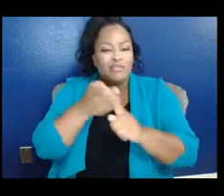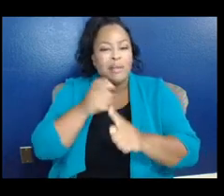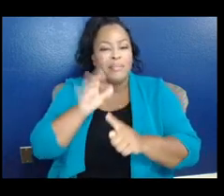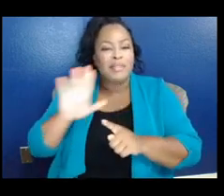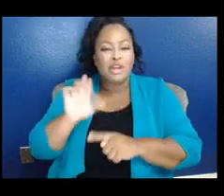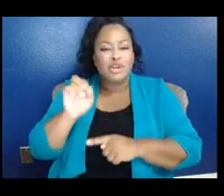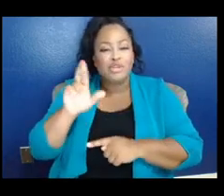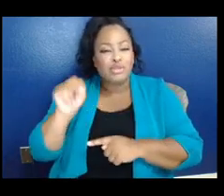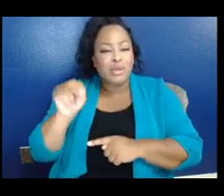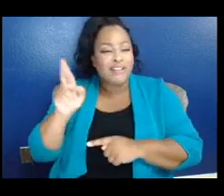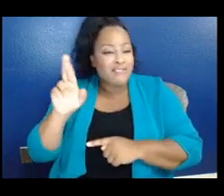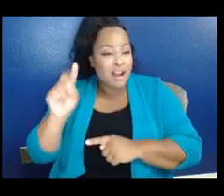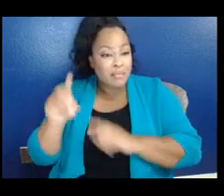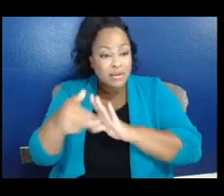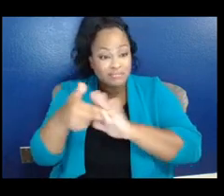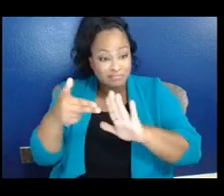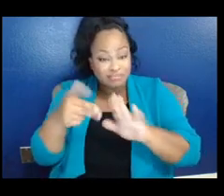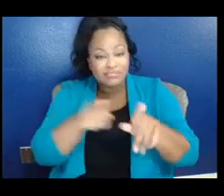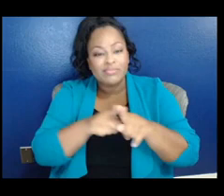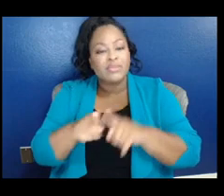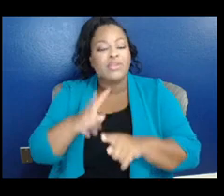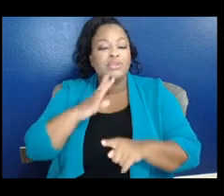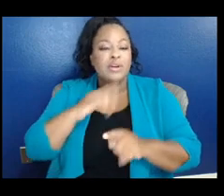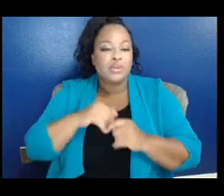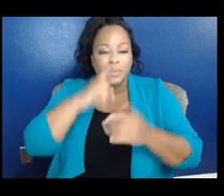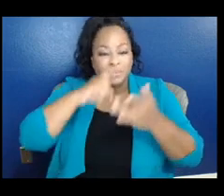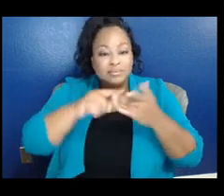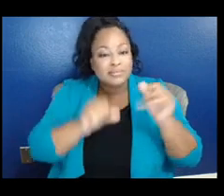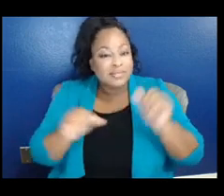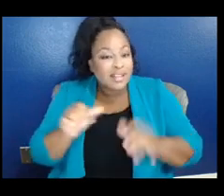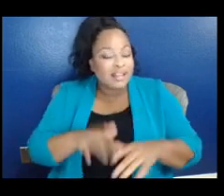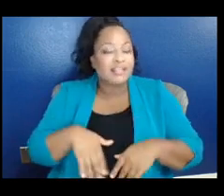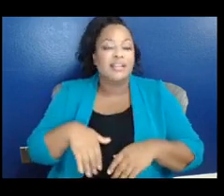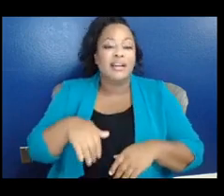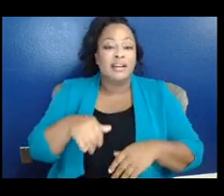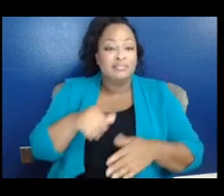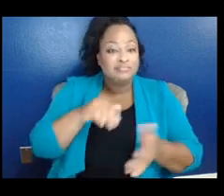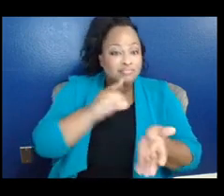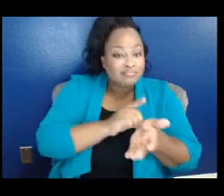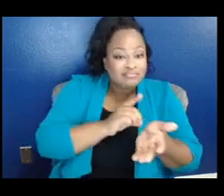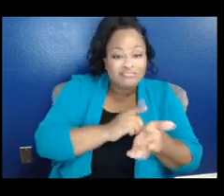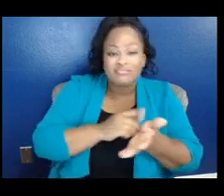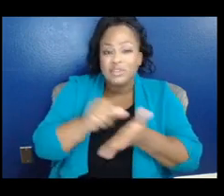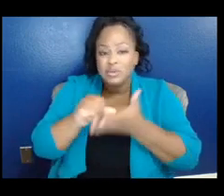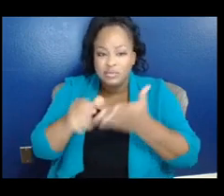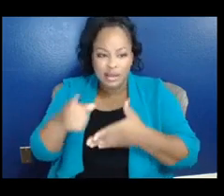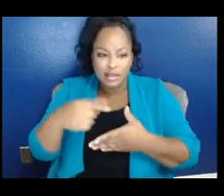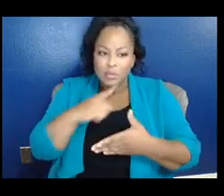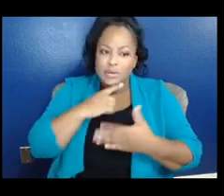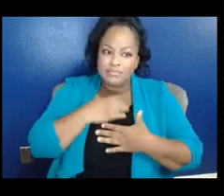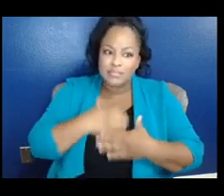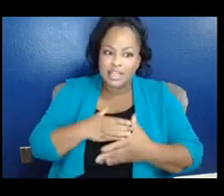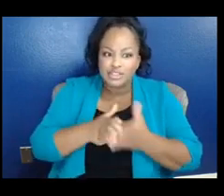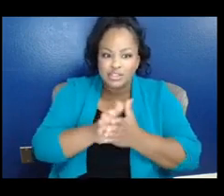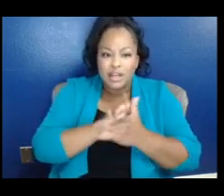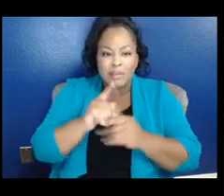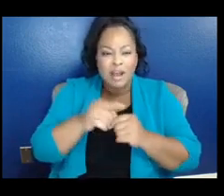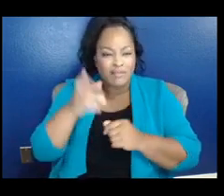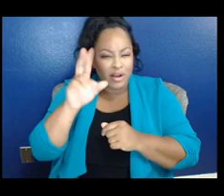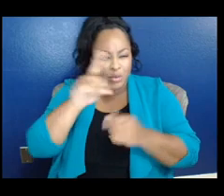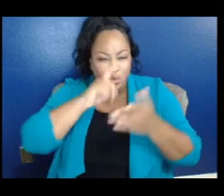diagnosis. We've also talked to research scientists, physicians, and surgeons who are very passionate about fibroid research and